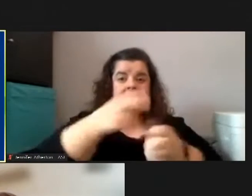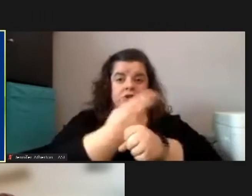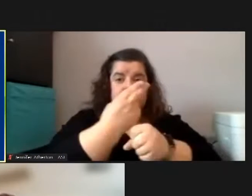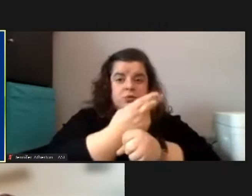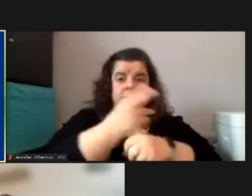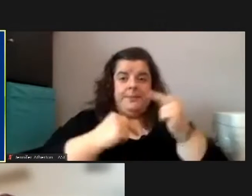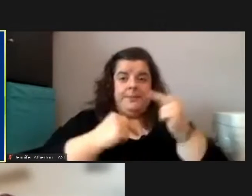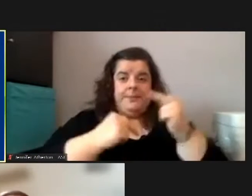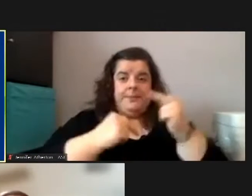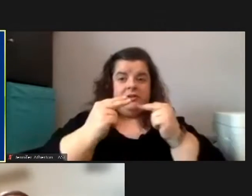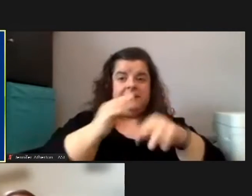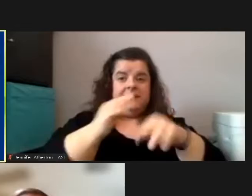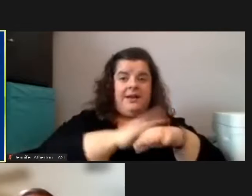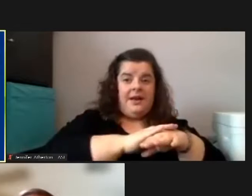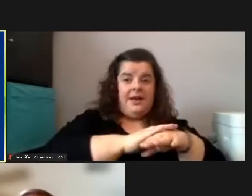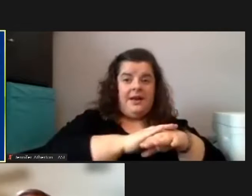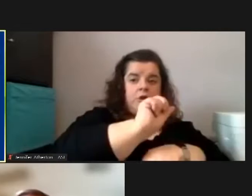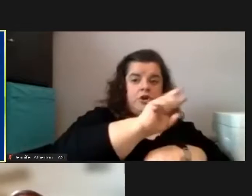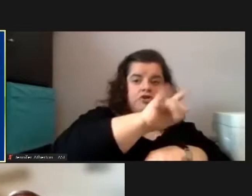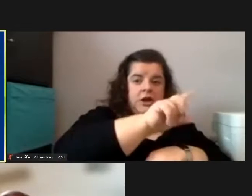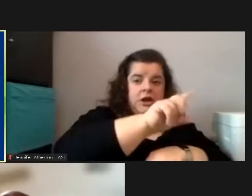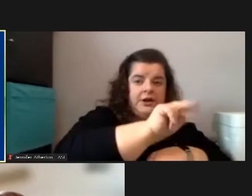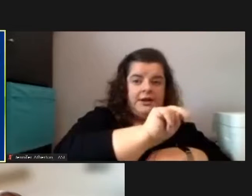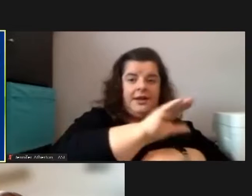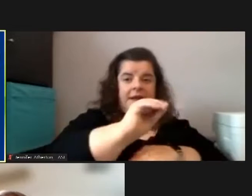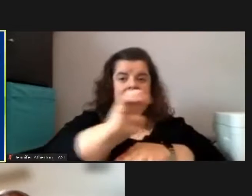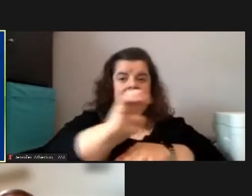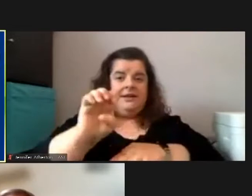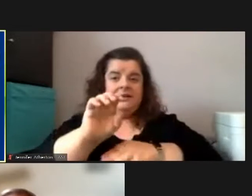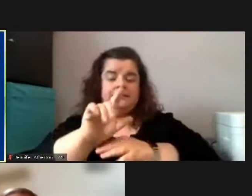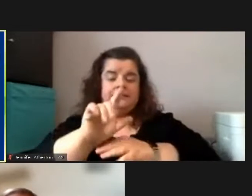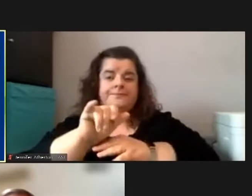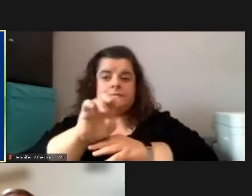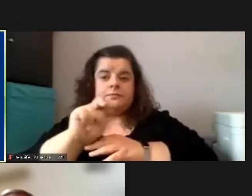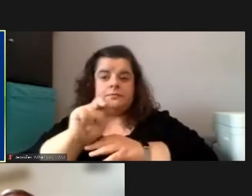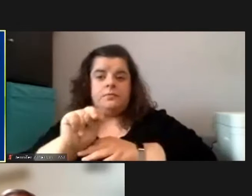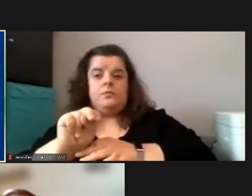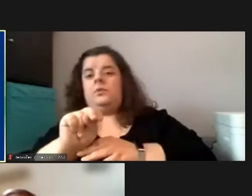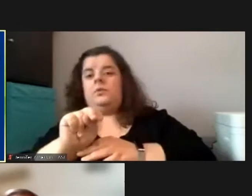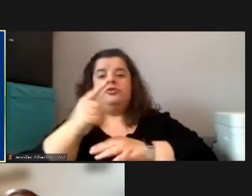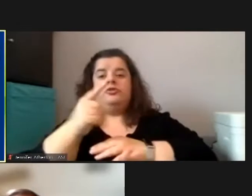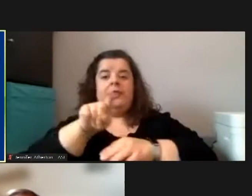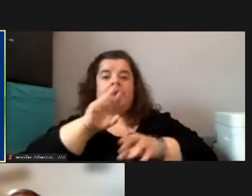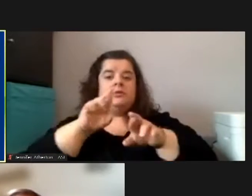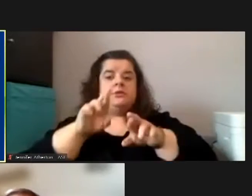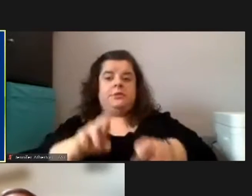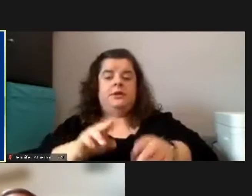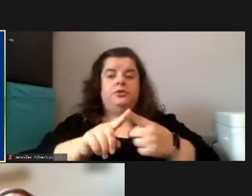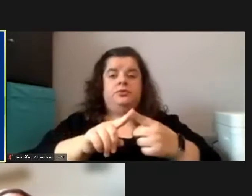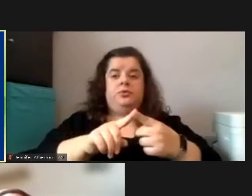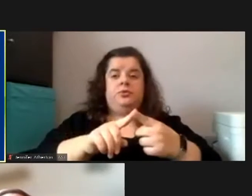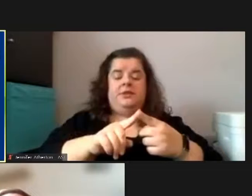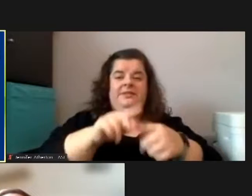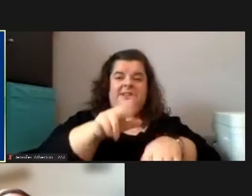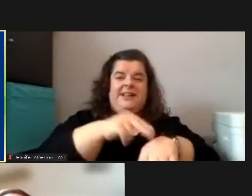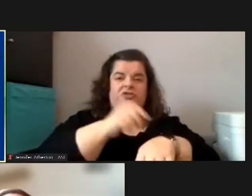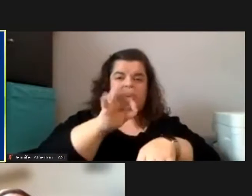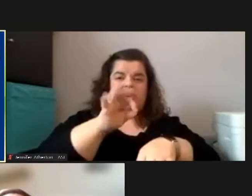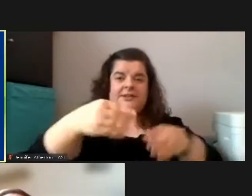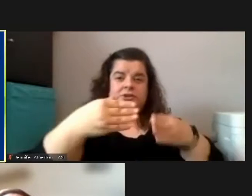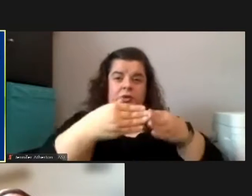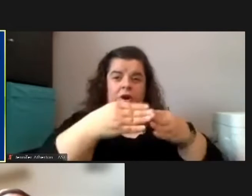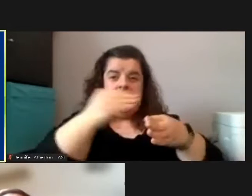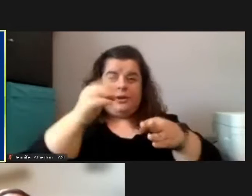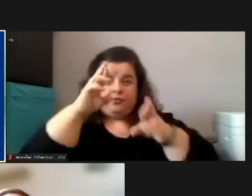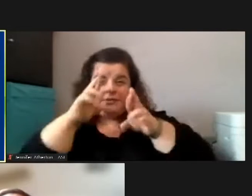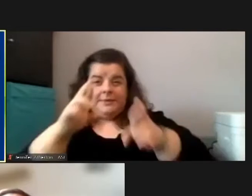Avenue, where the architectural design recognizes and responds to the gateway nature of this corner and is also respectful of the residential structures across